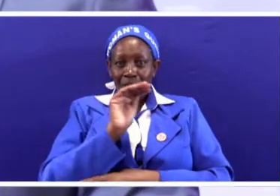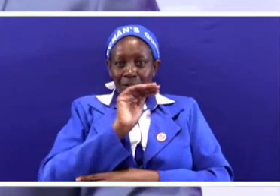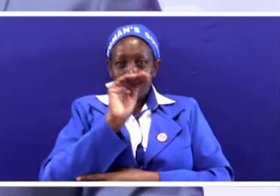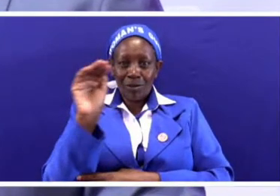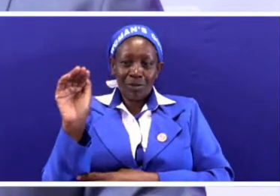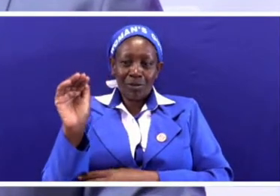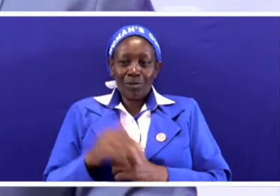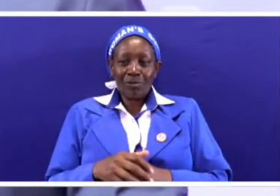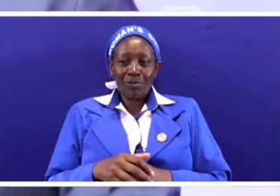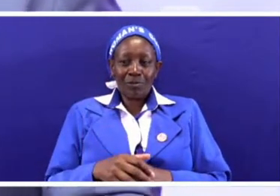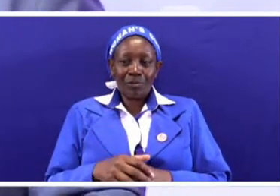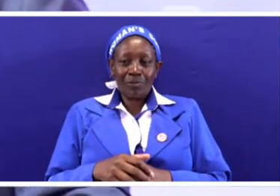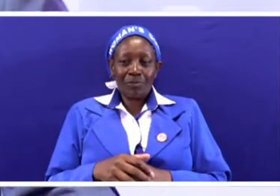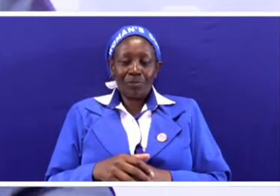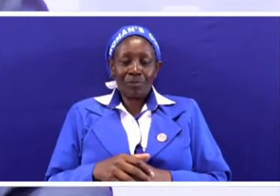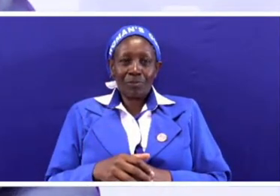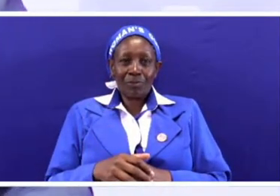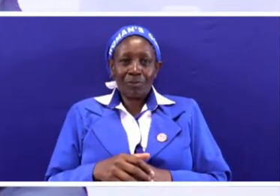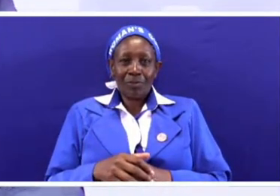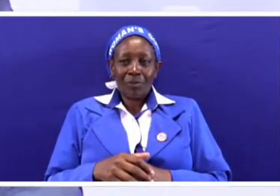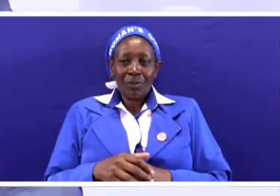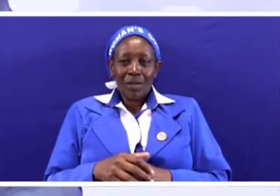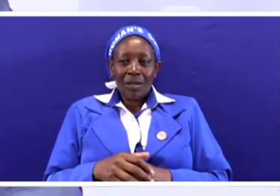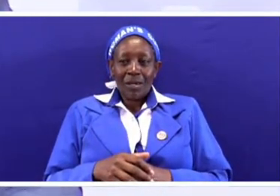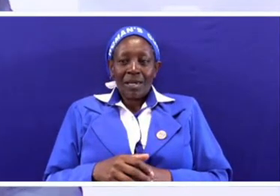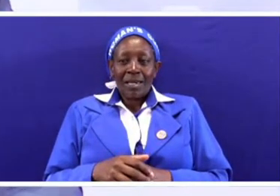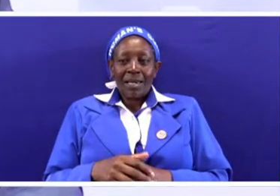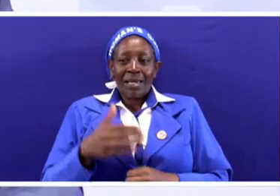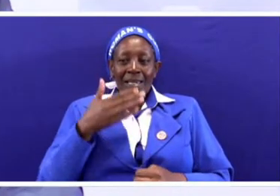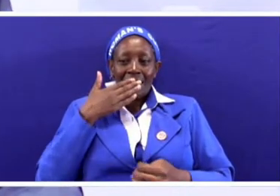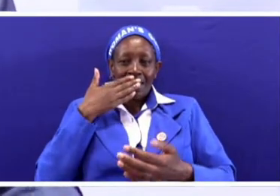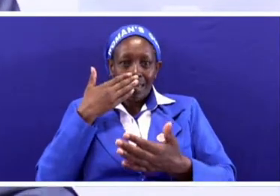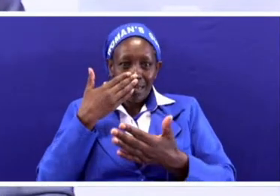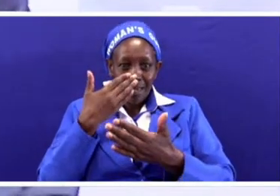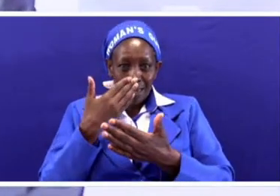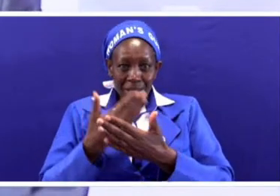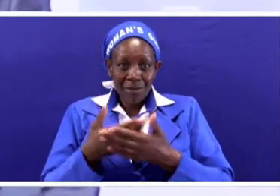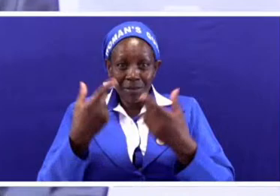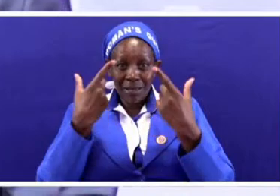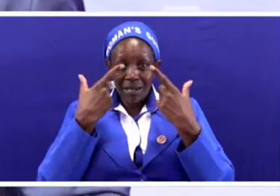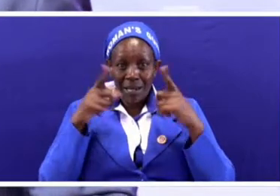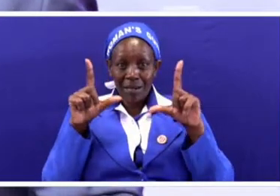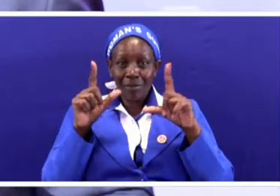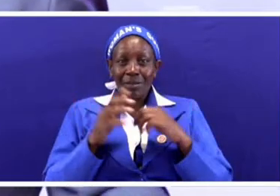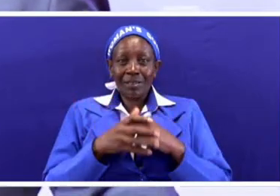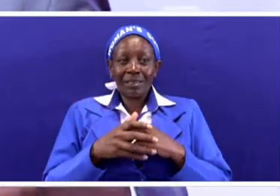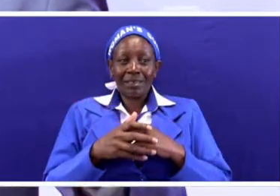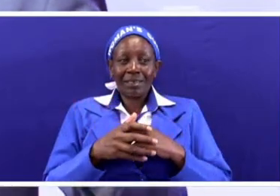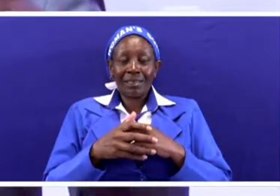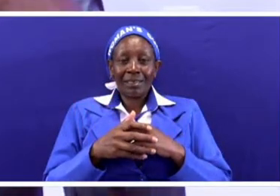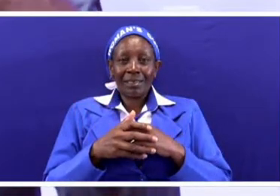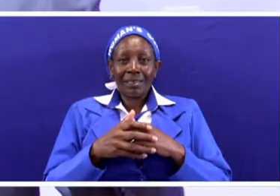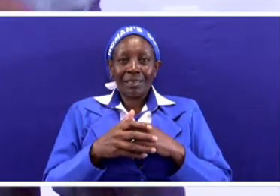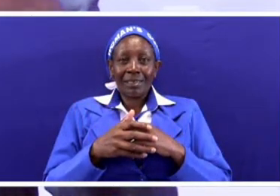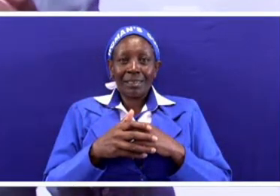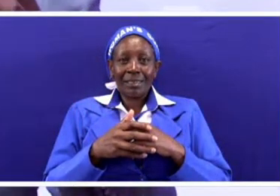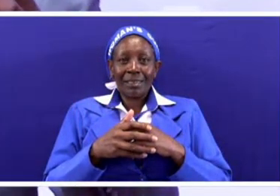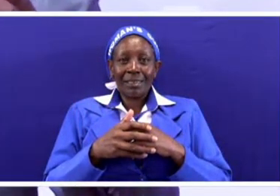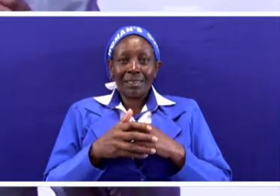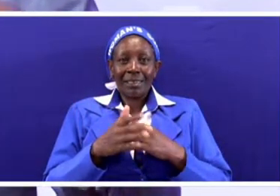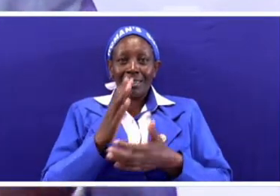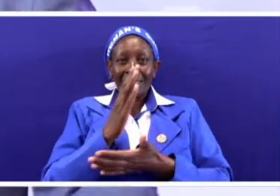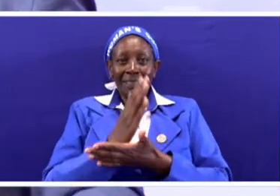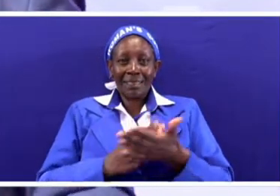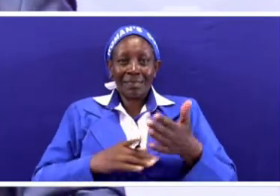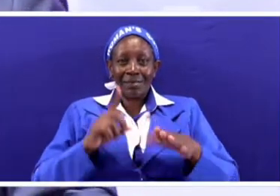navigate. We also appreciate the language that you've given us. Sometimes your mind is